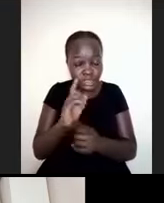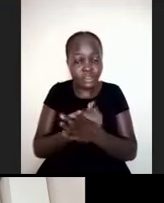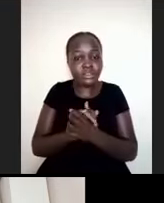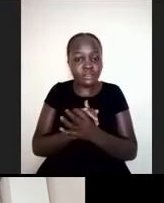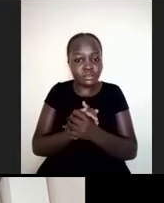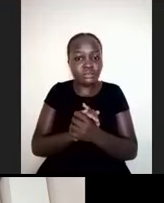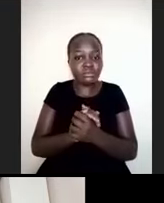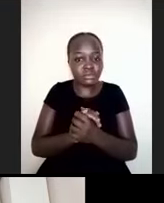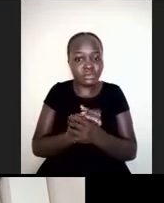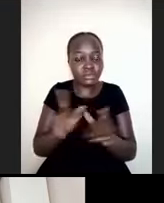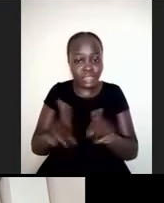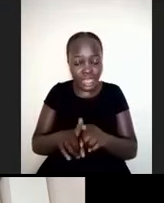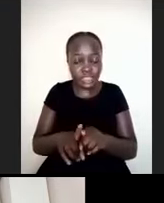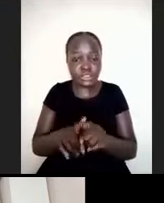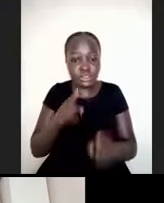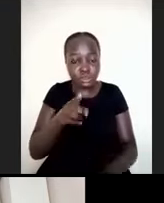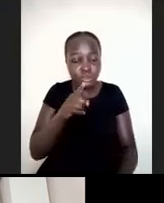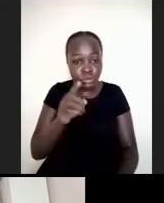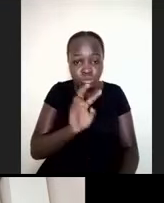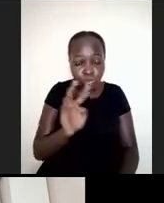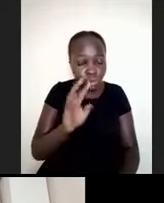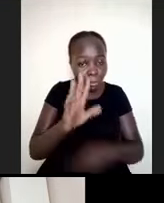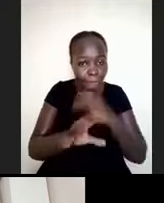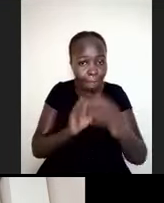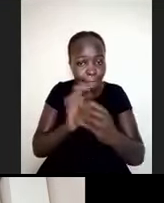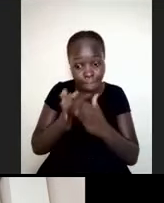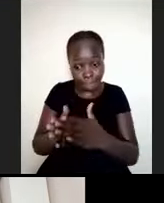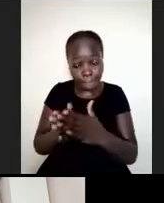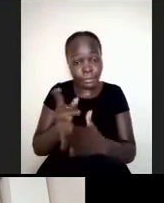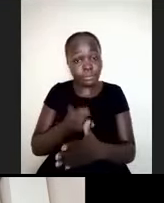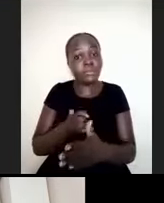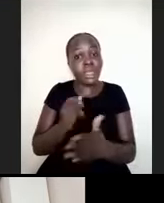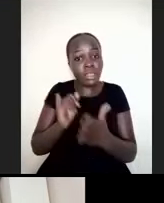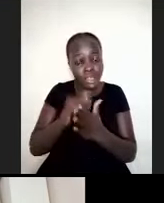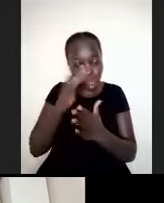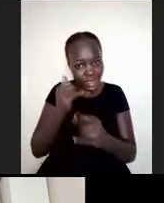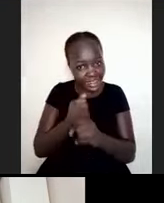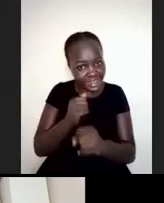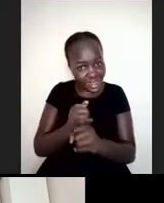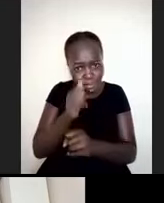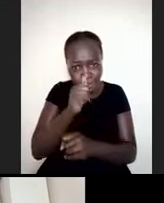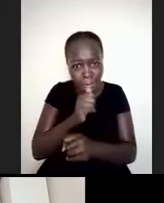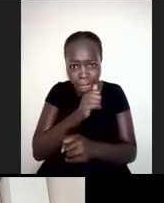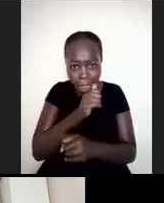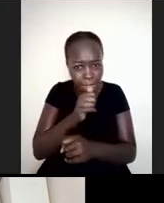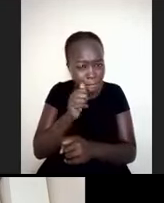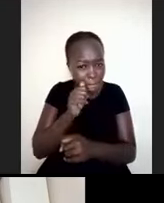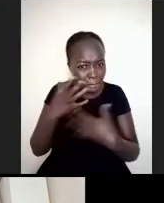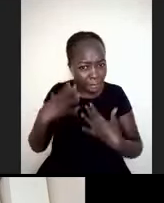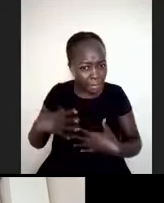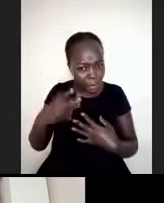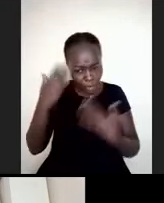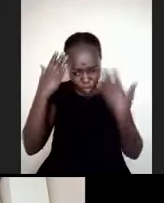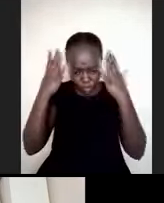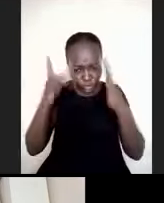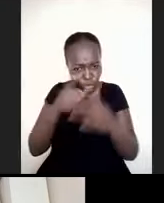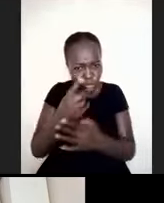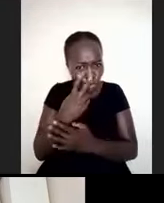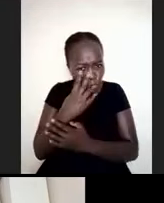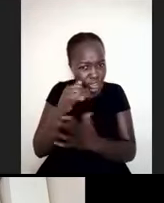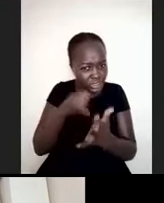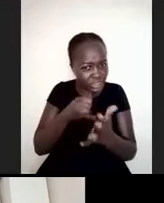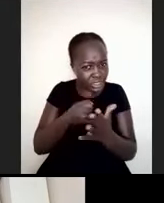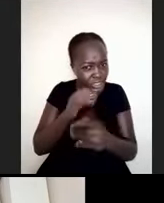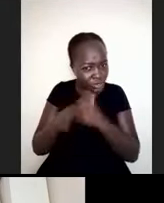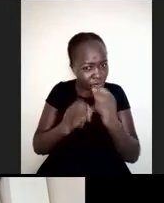as you watch pornography. Yeah? That's why it's done secretly. People don't know you're watching it. People